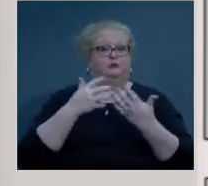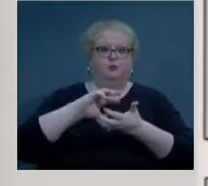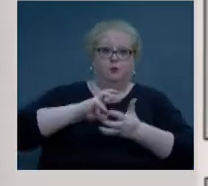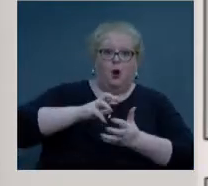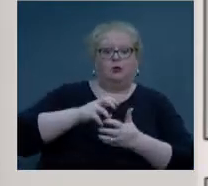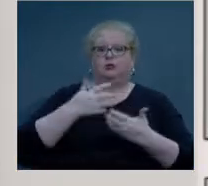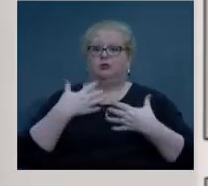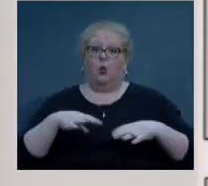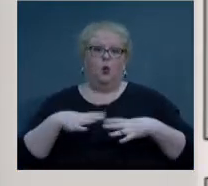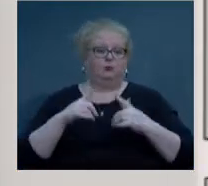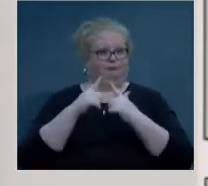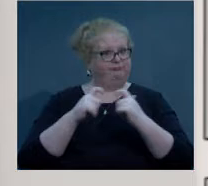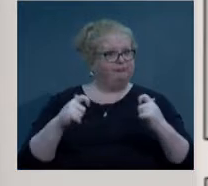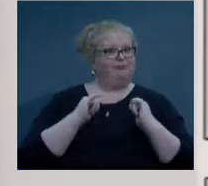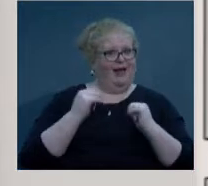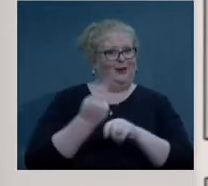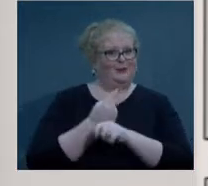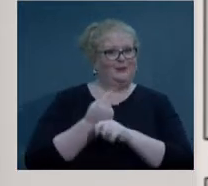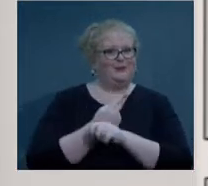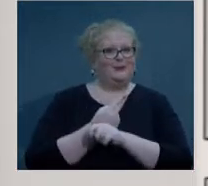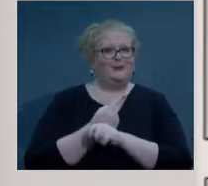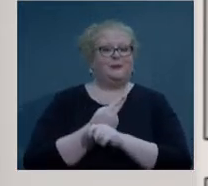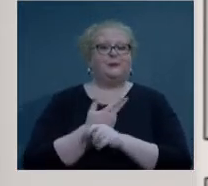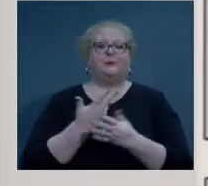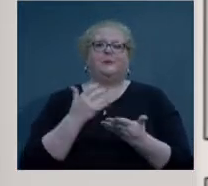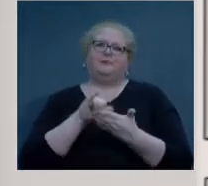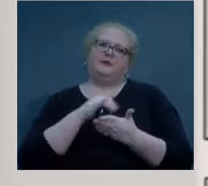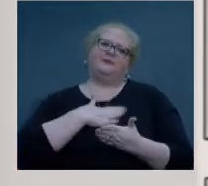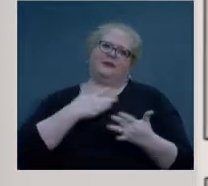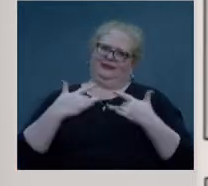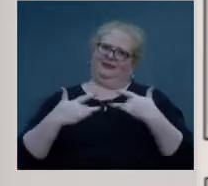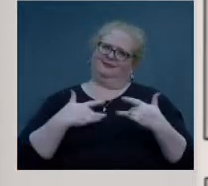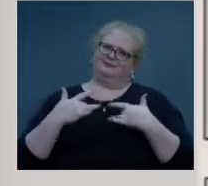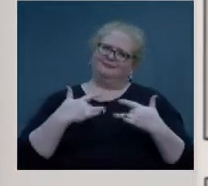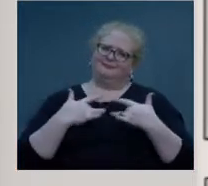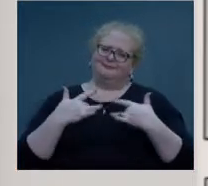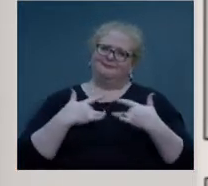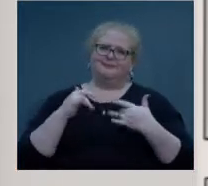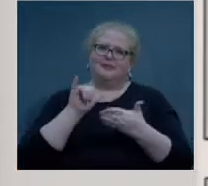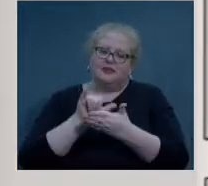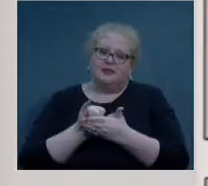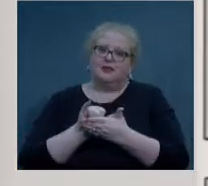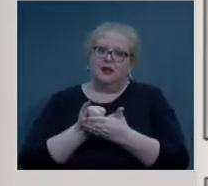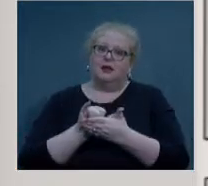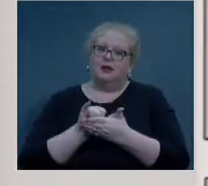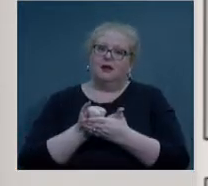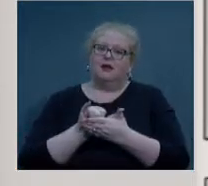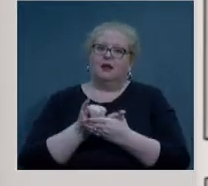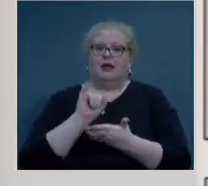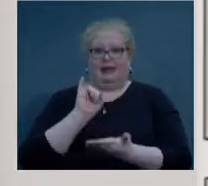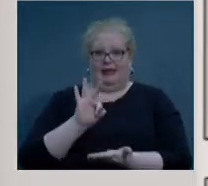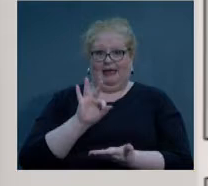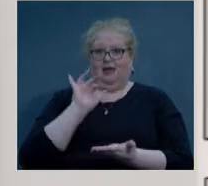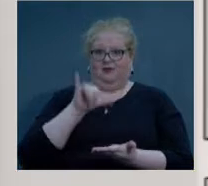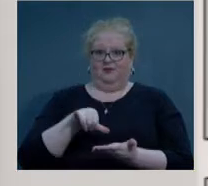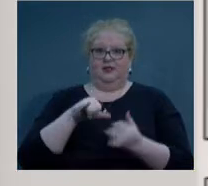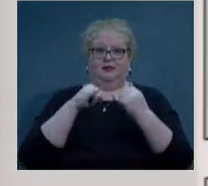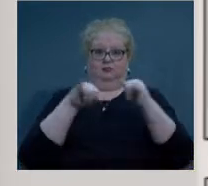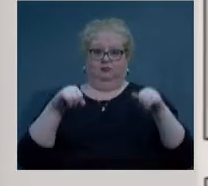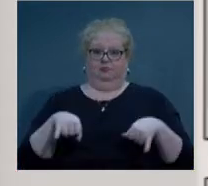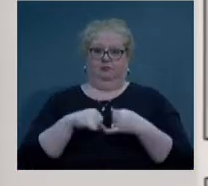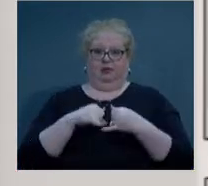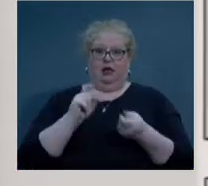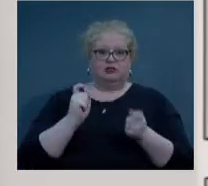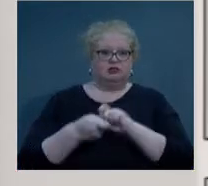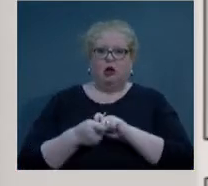have you. So, that's my concern, is that, if this plat has been changed or if